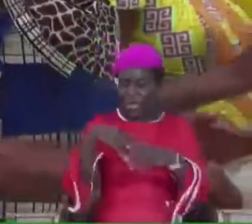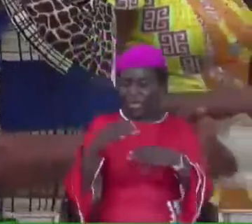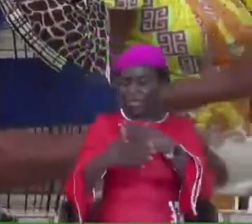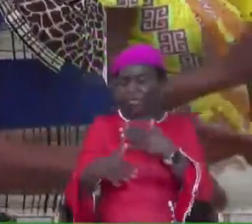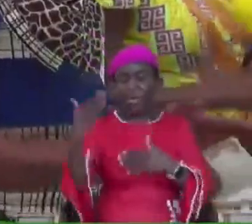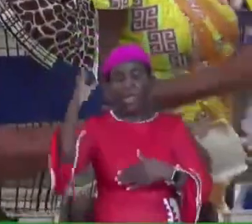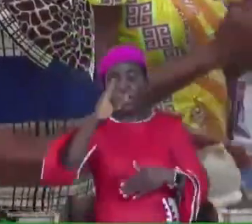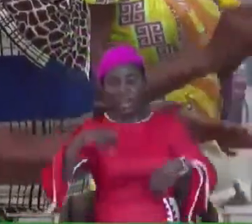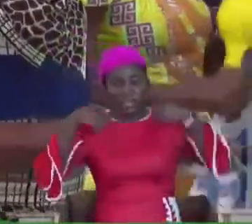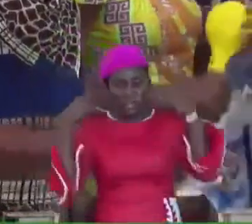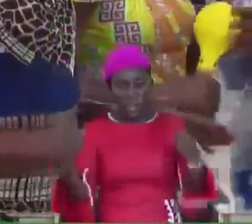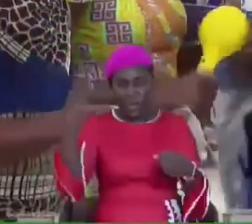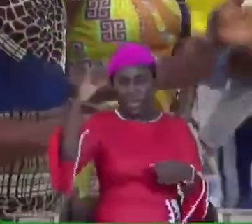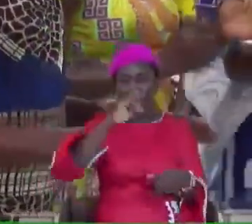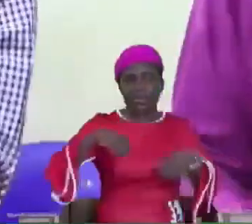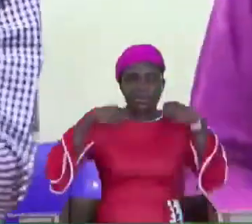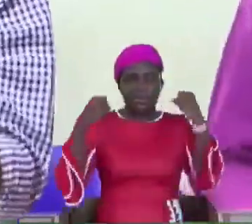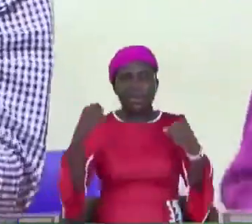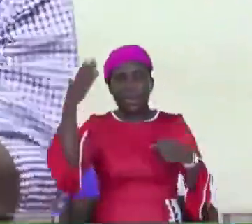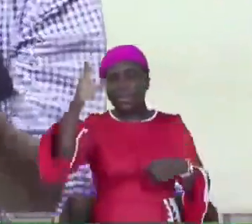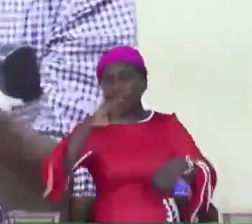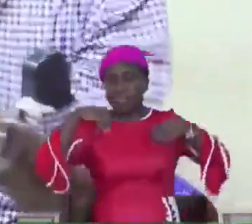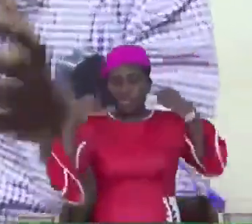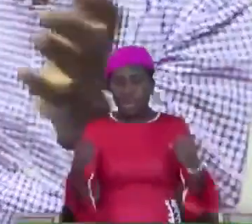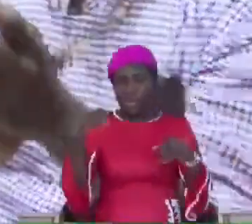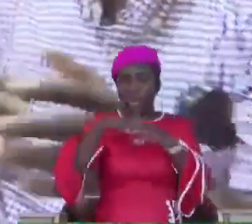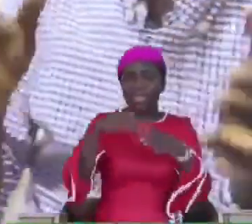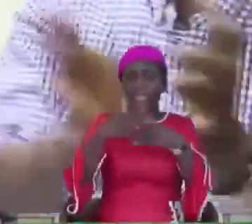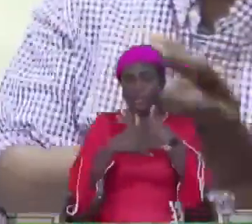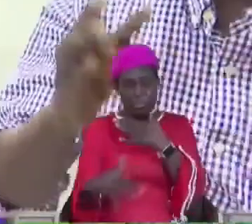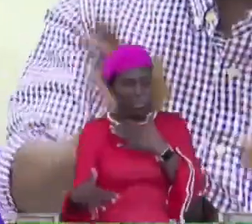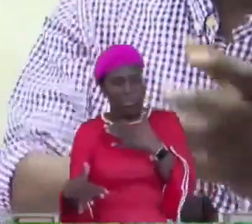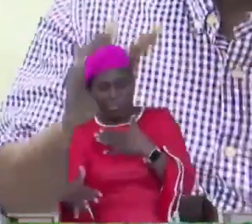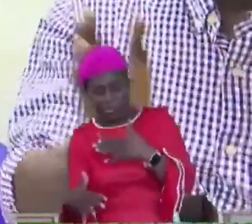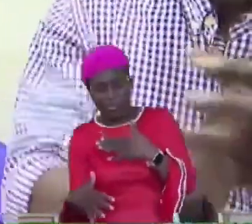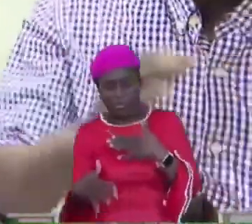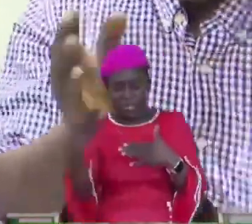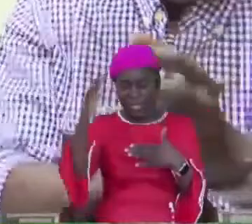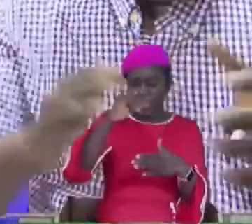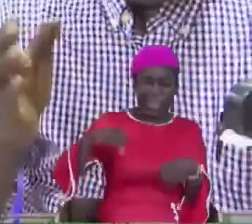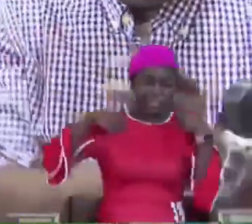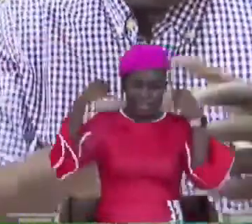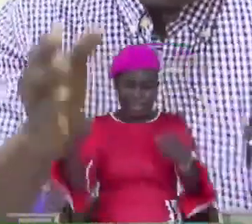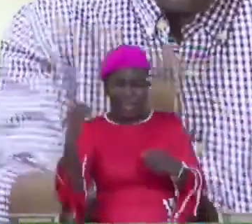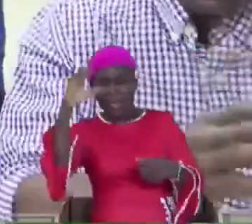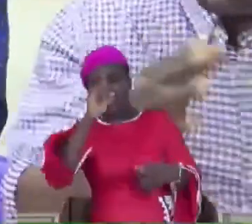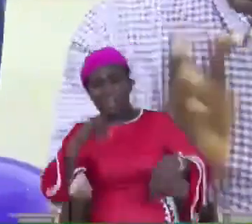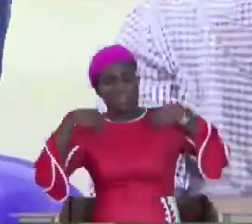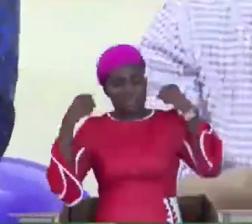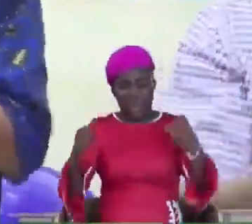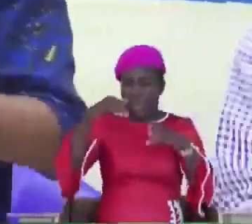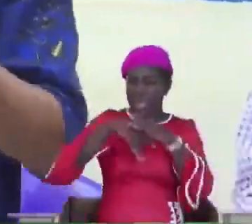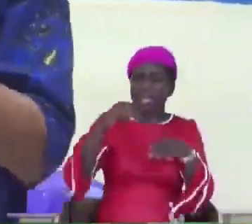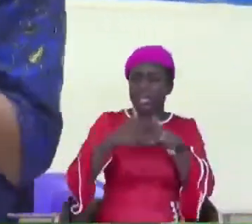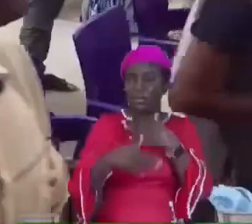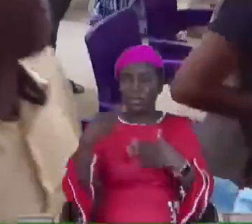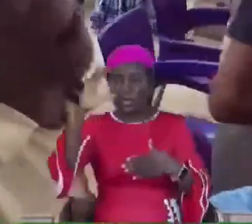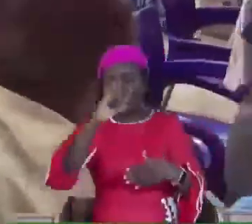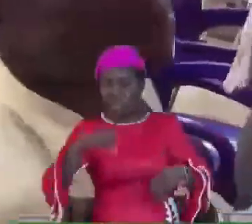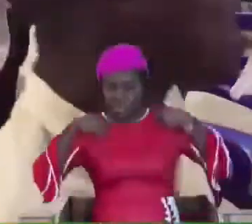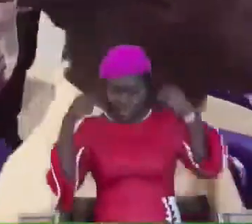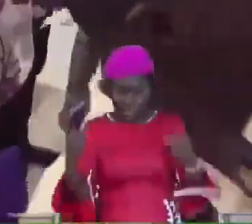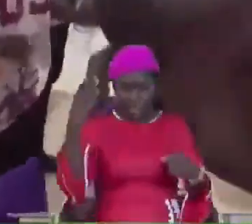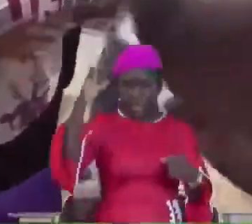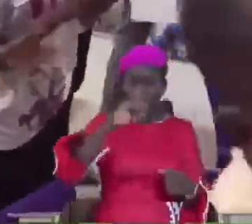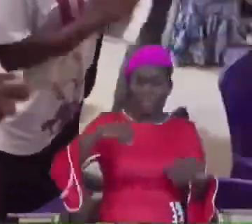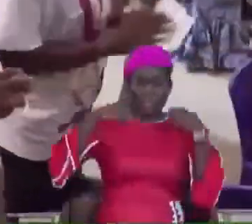power in the blood. There is power, there is power, there is power in the blood. There is power, there is power, there is power in the blood.